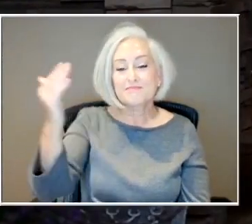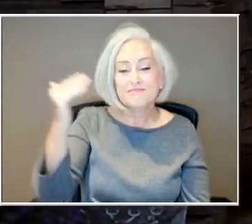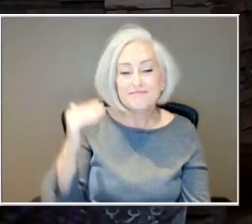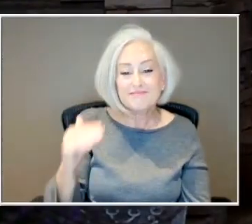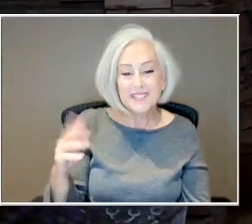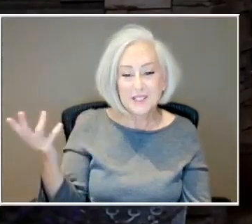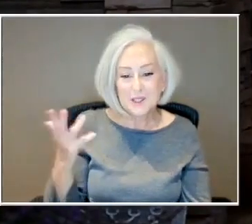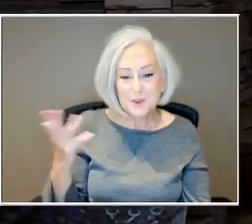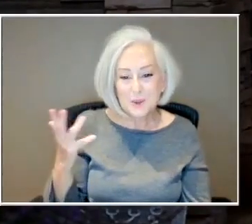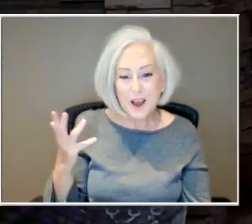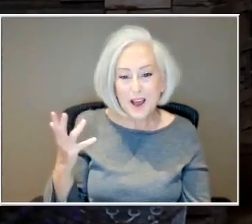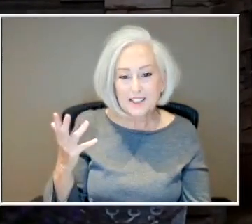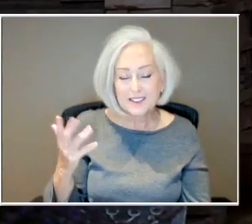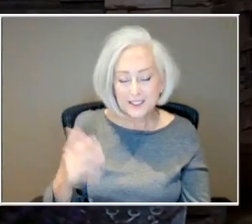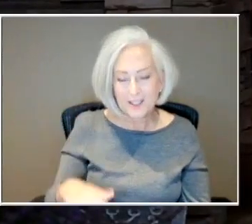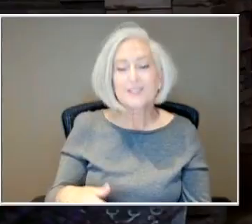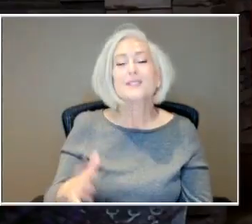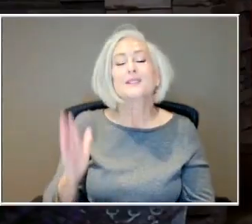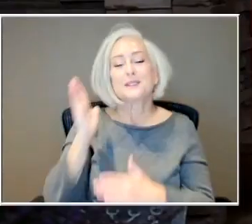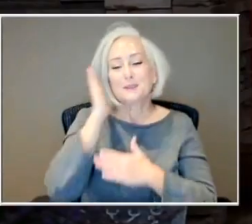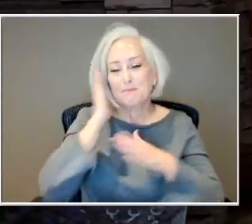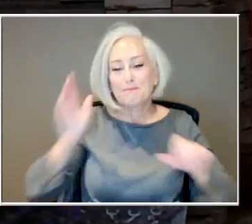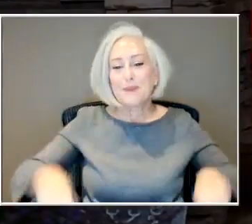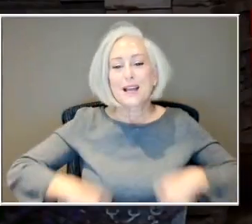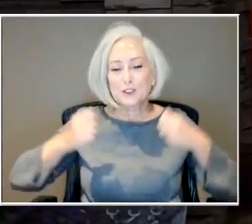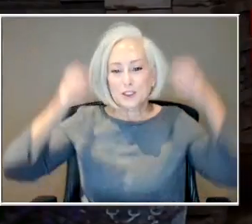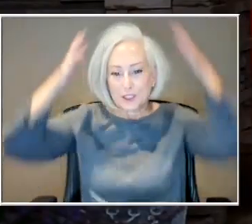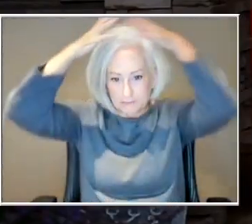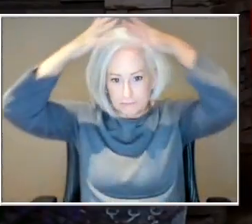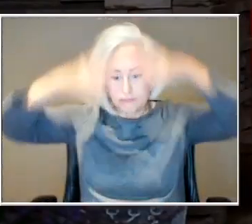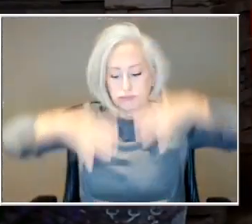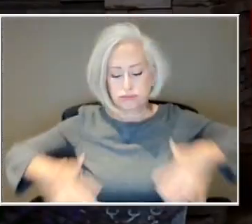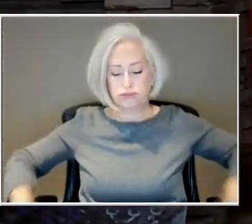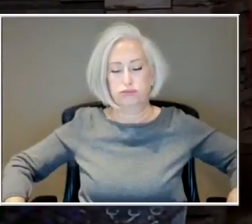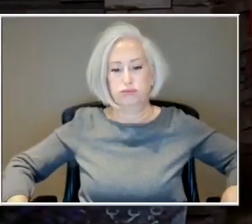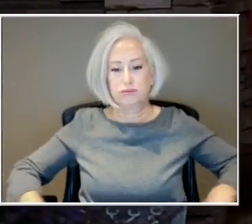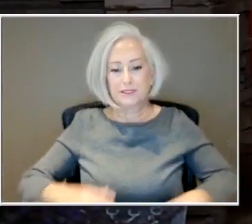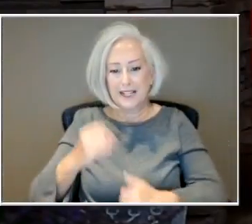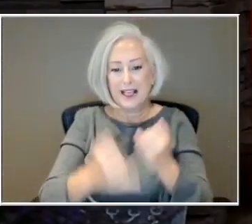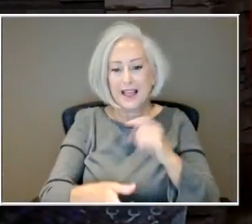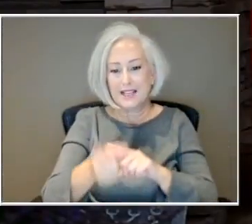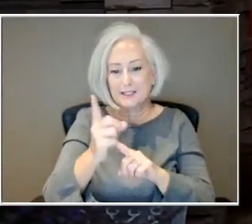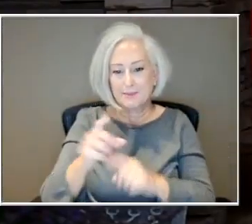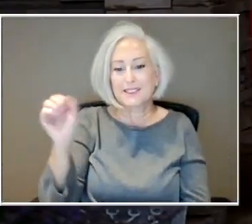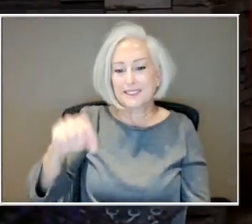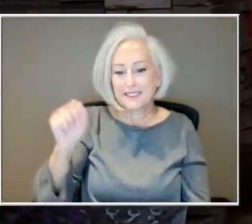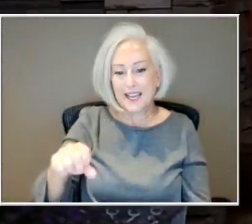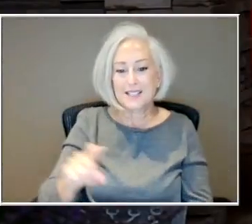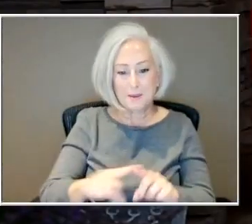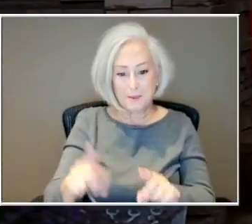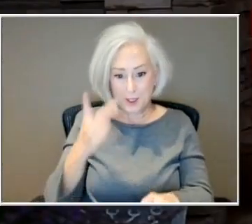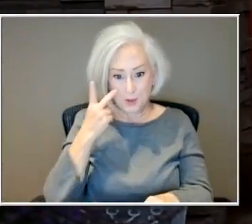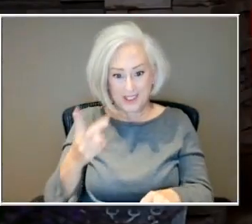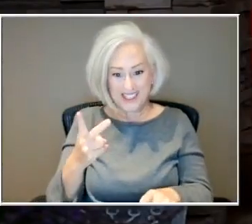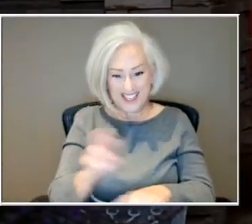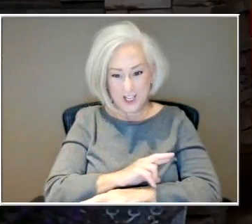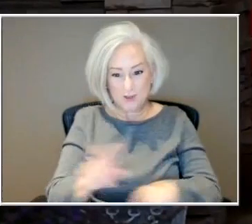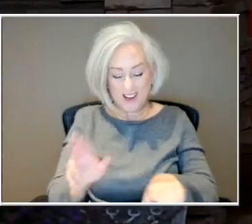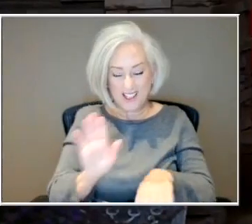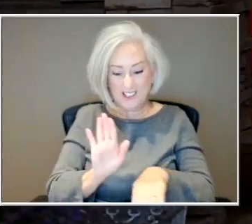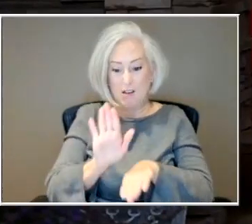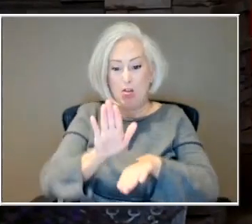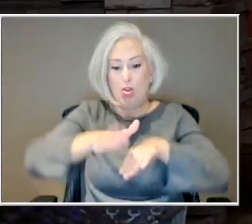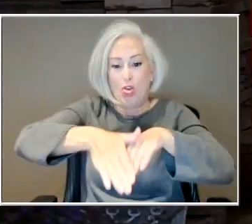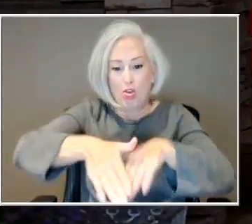the head. Yes, last minute, love it. But you can see he's already starting to step on it and everything. So again, it's just kind of a